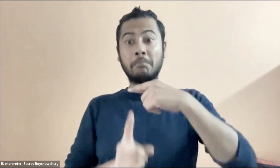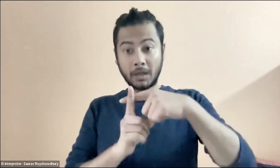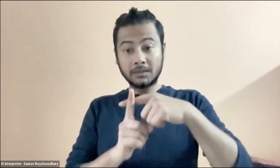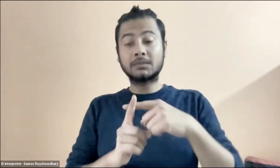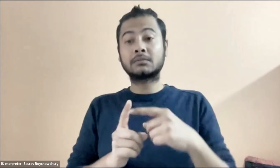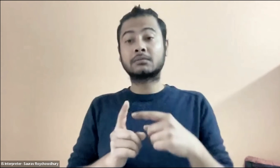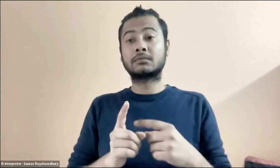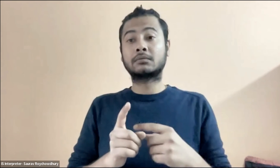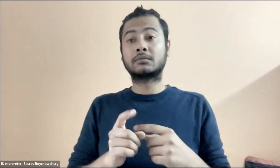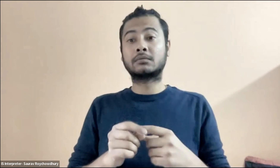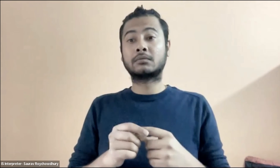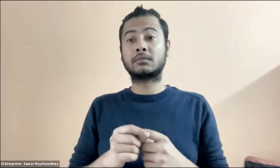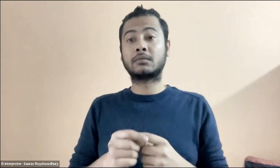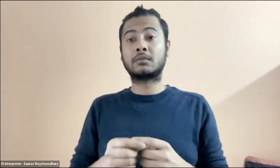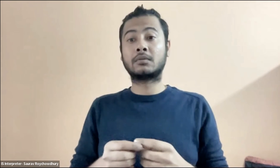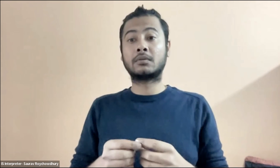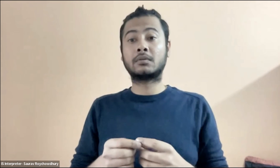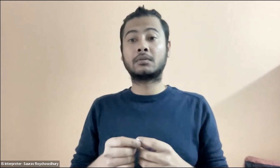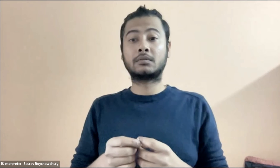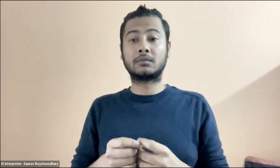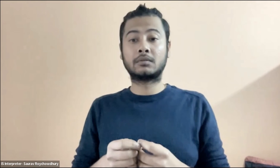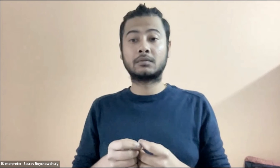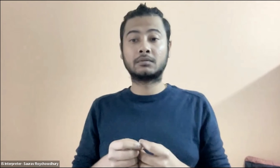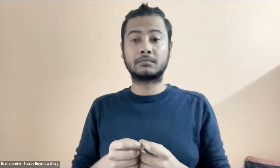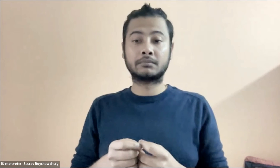I guess coming back to that micro level